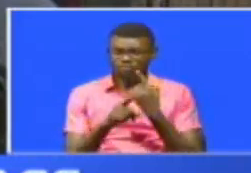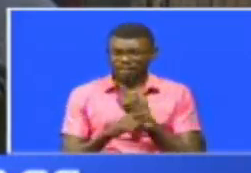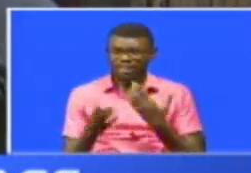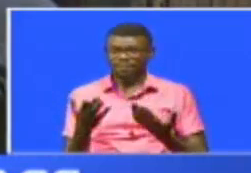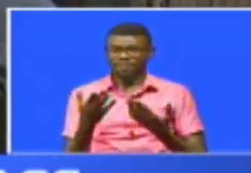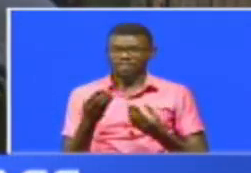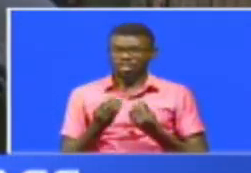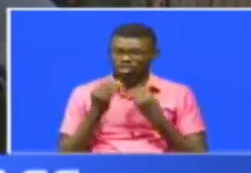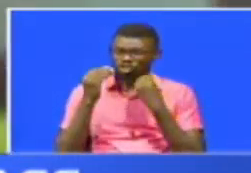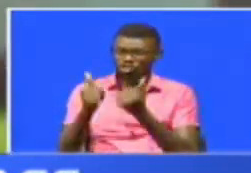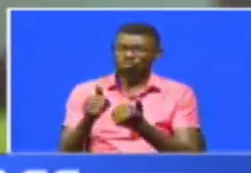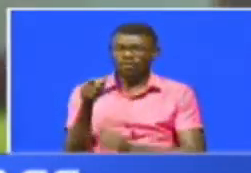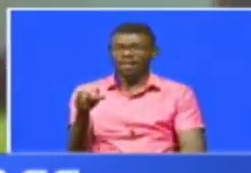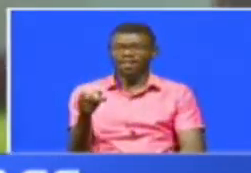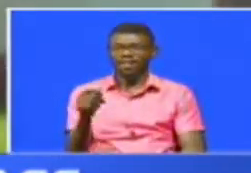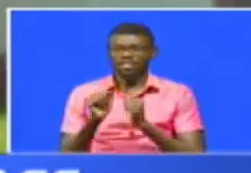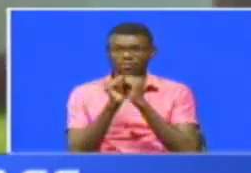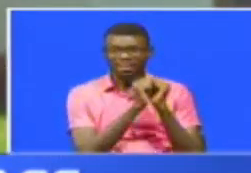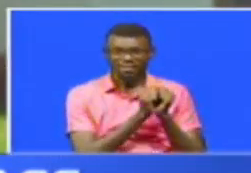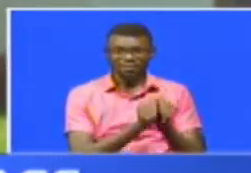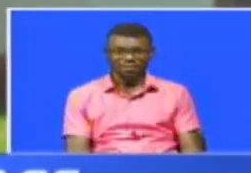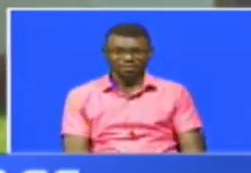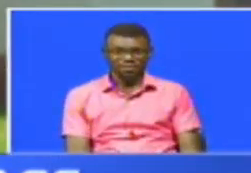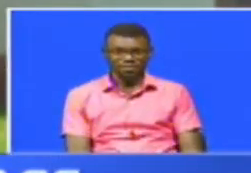a long-term solution to this.